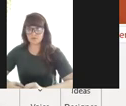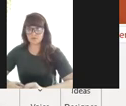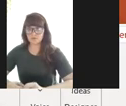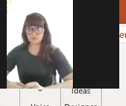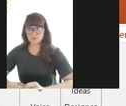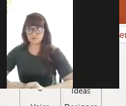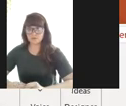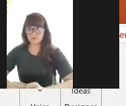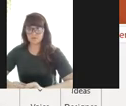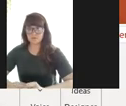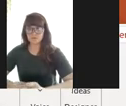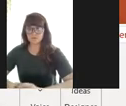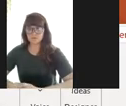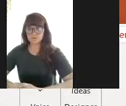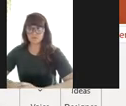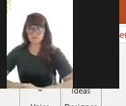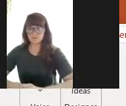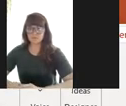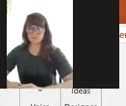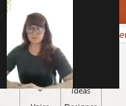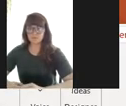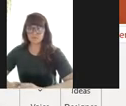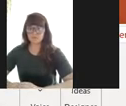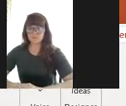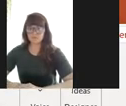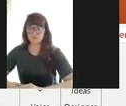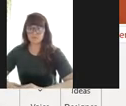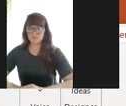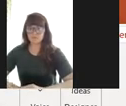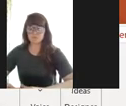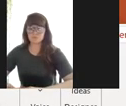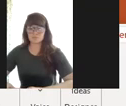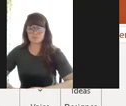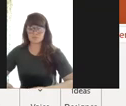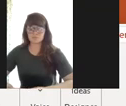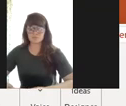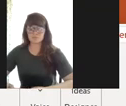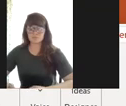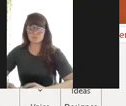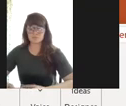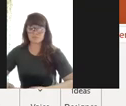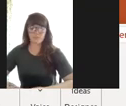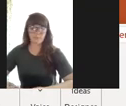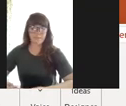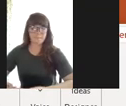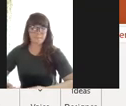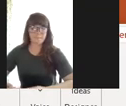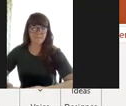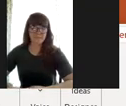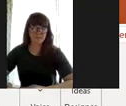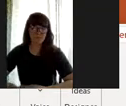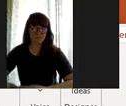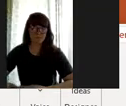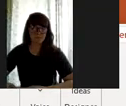5:1. And now we're going to talk about experiential peace to God, Philippians 4:3. So read Philippians,